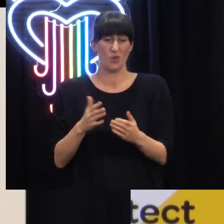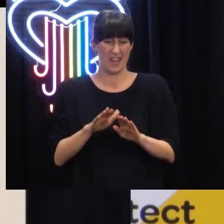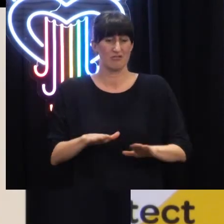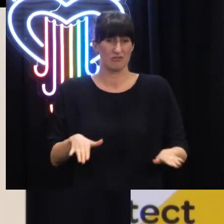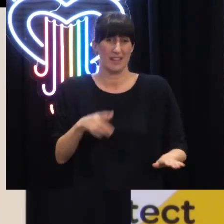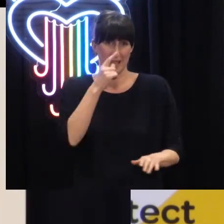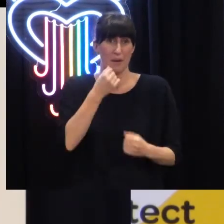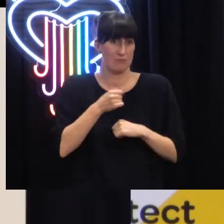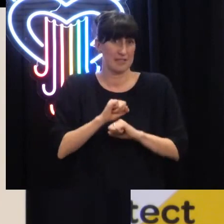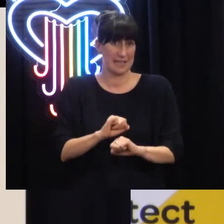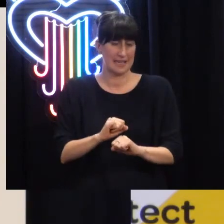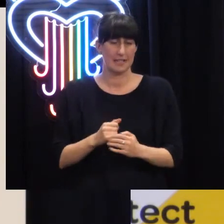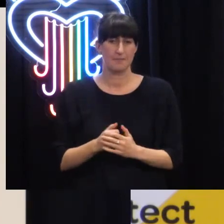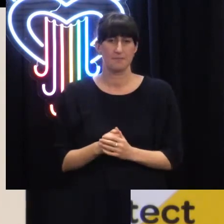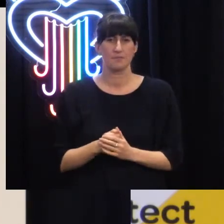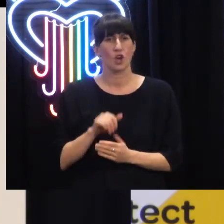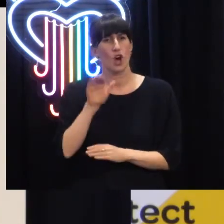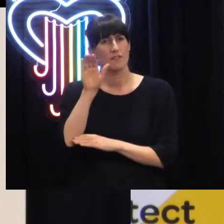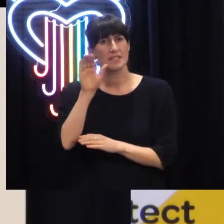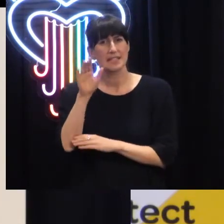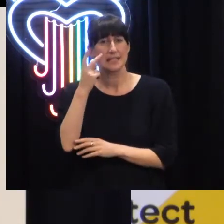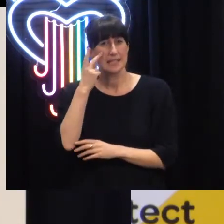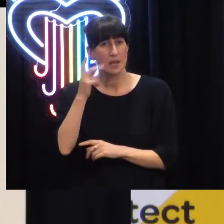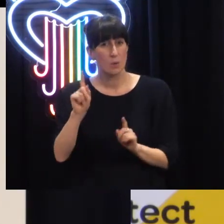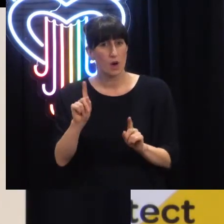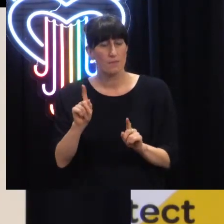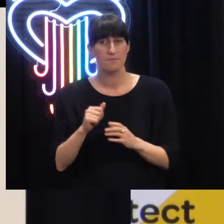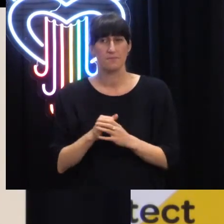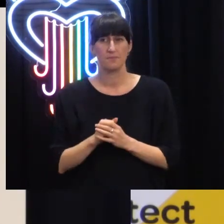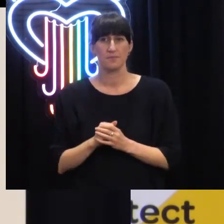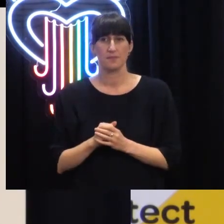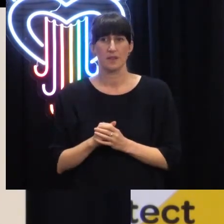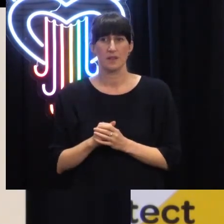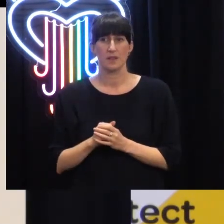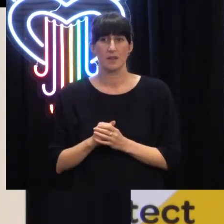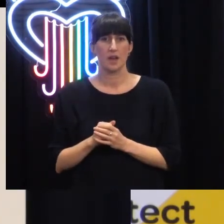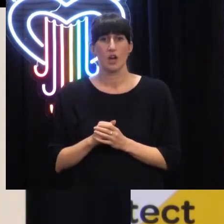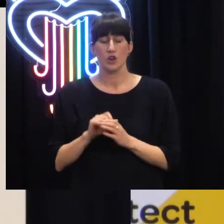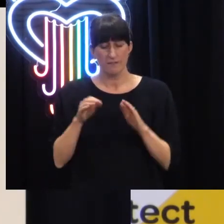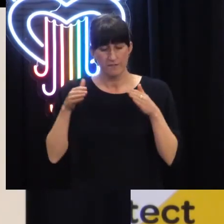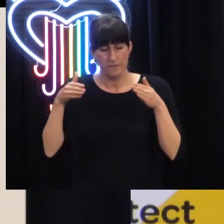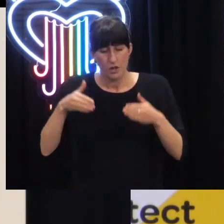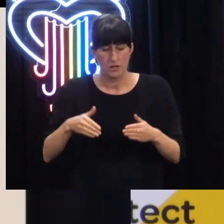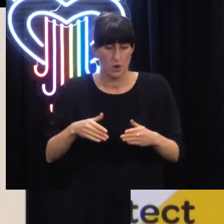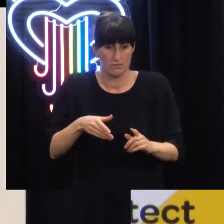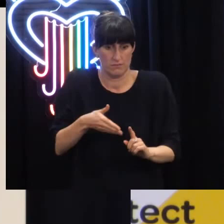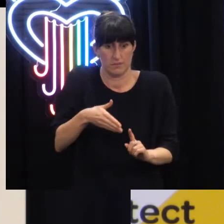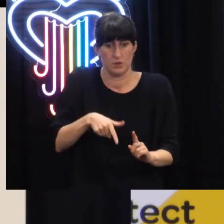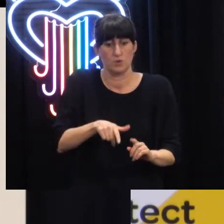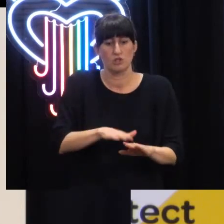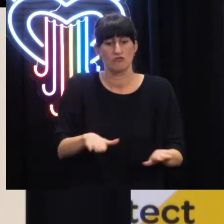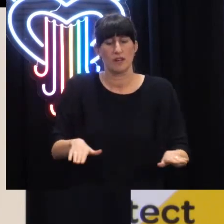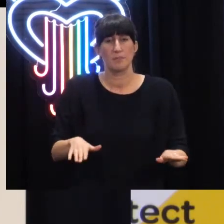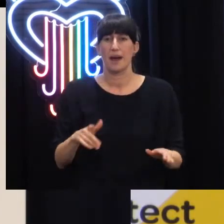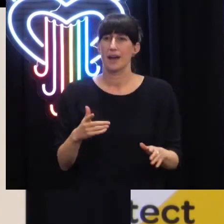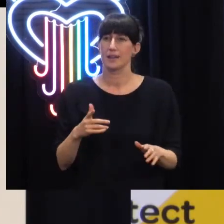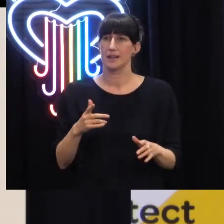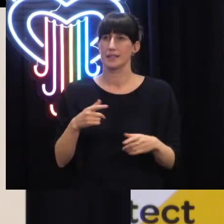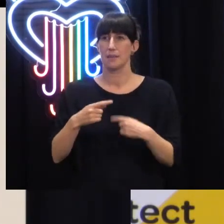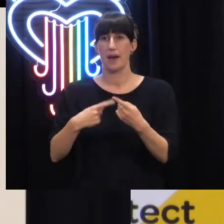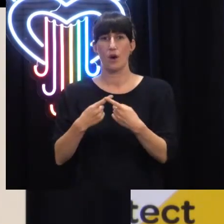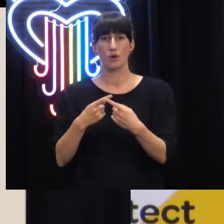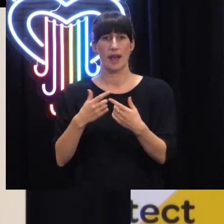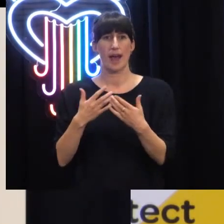protections. And you'll see that what's happening overseas is they're not doing things that are necessarily specific to children. It's about what we do to reduce down the amount of transmission that's